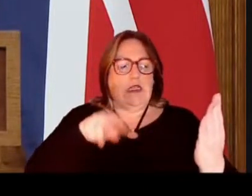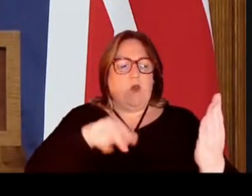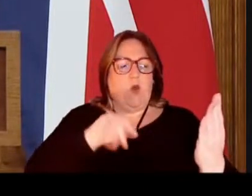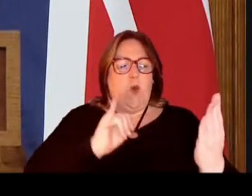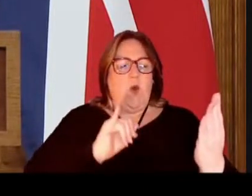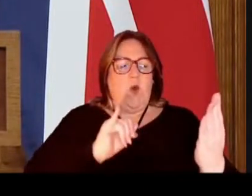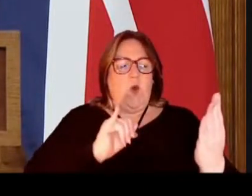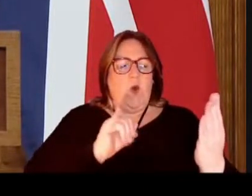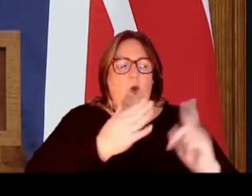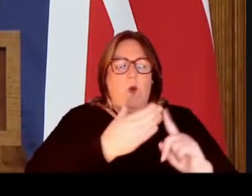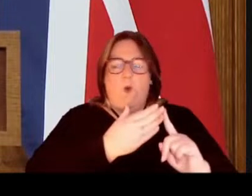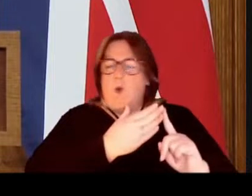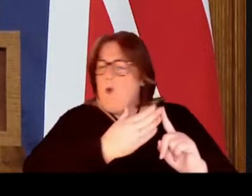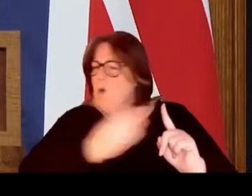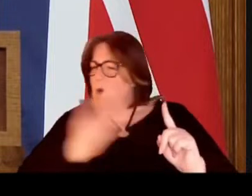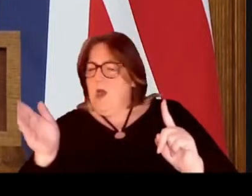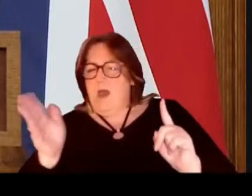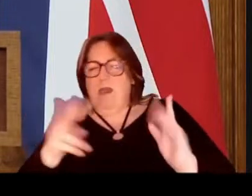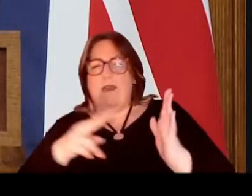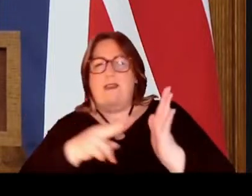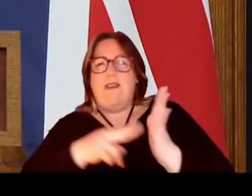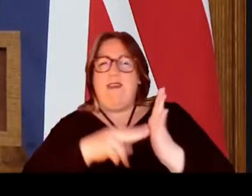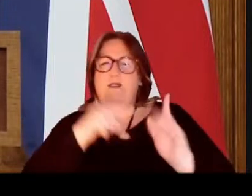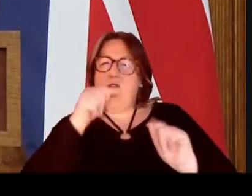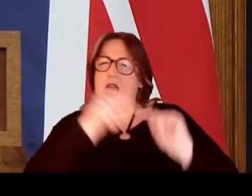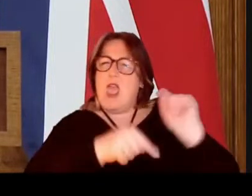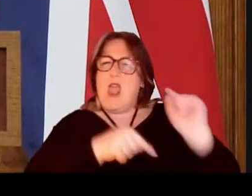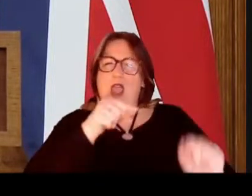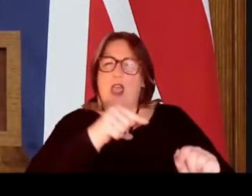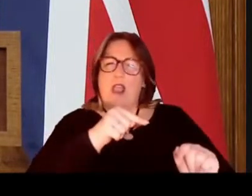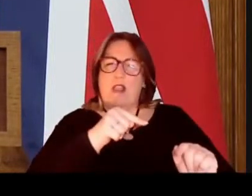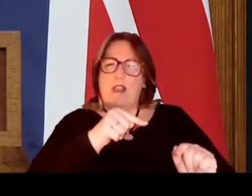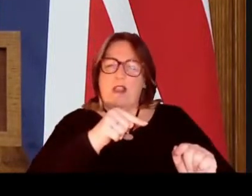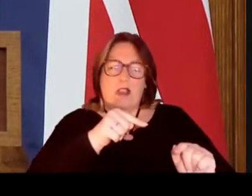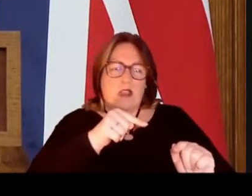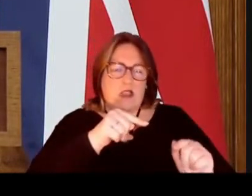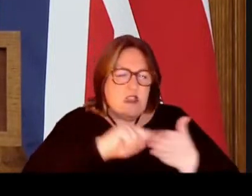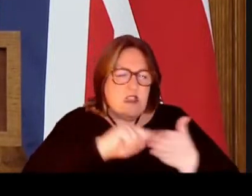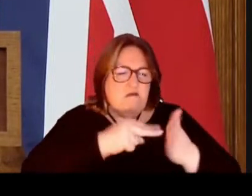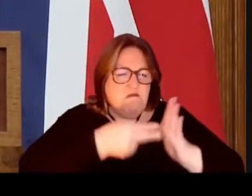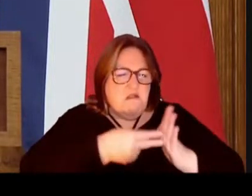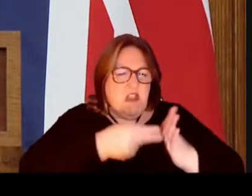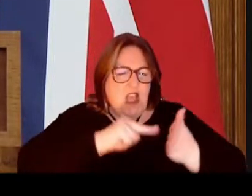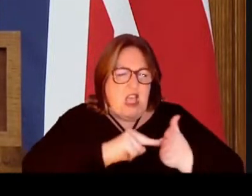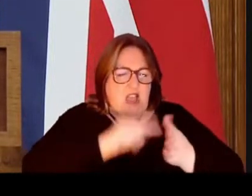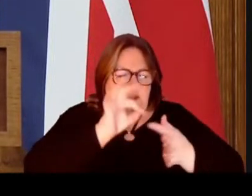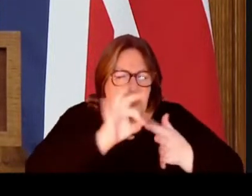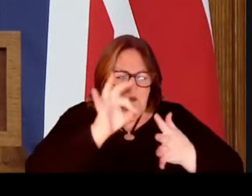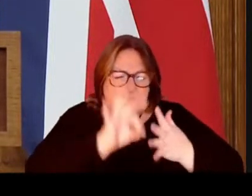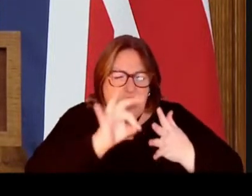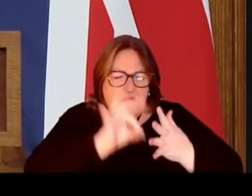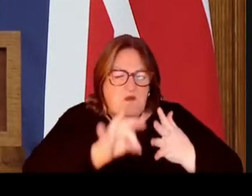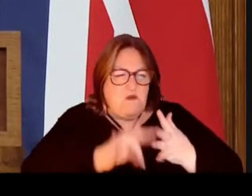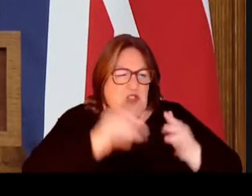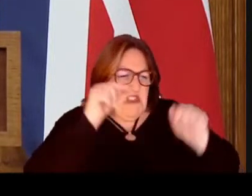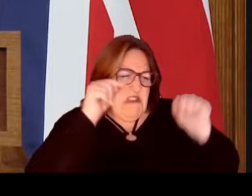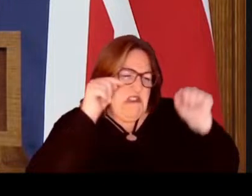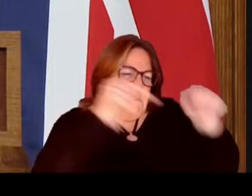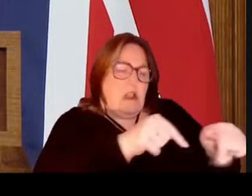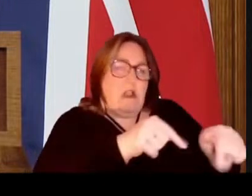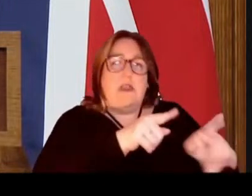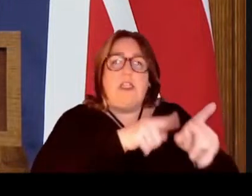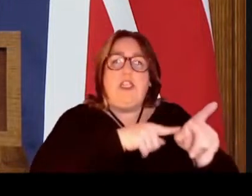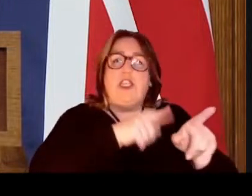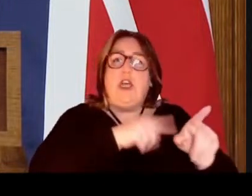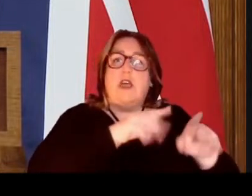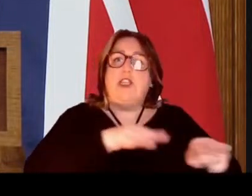to attack young children in a place of joy and safety, violence clearly intended